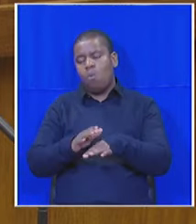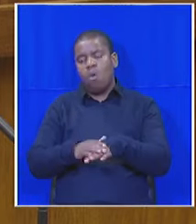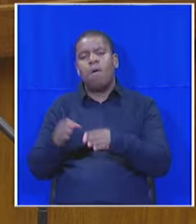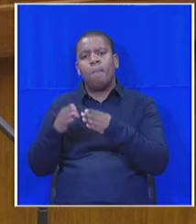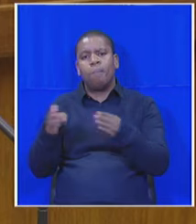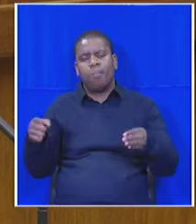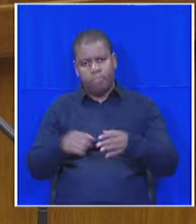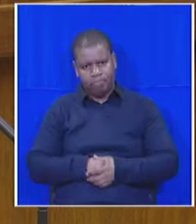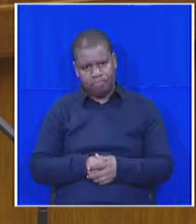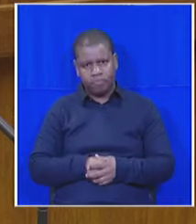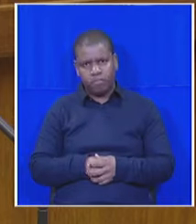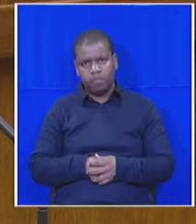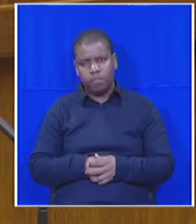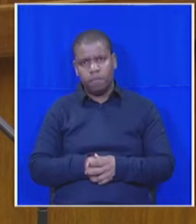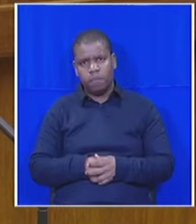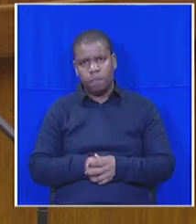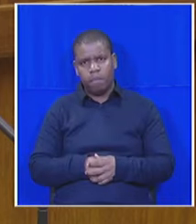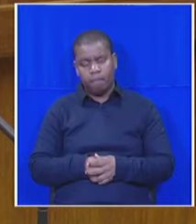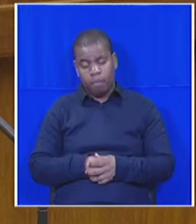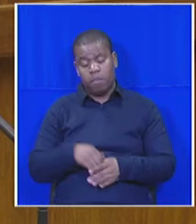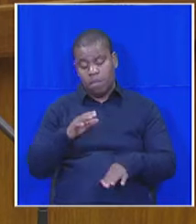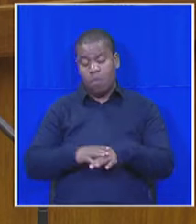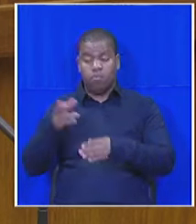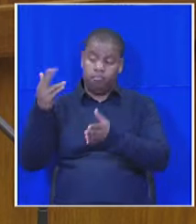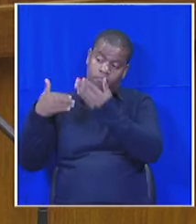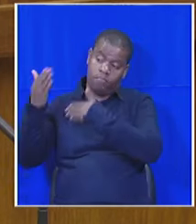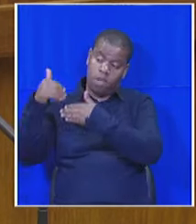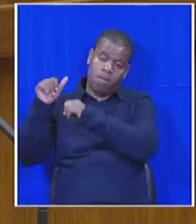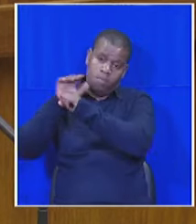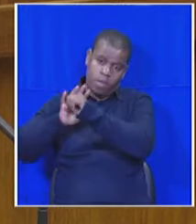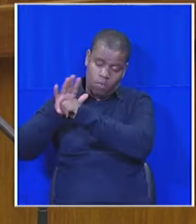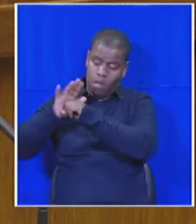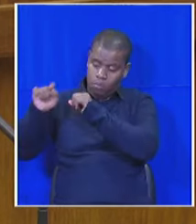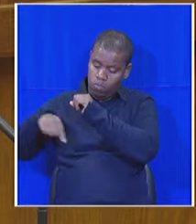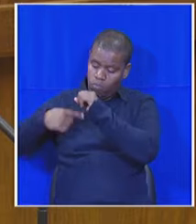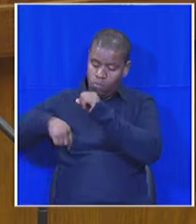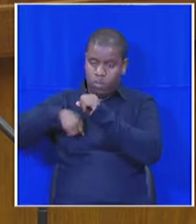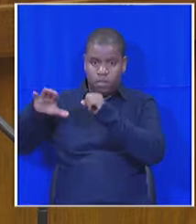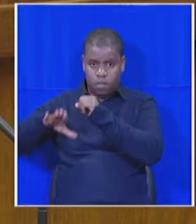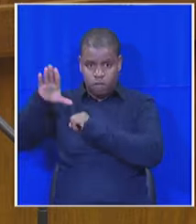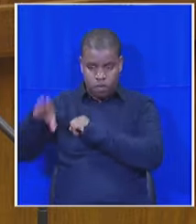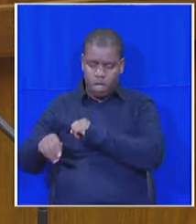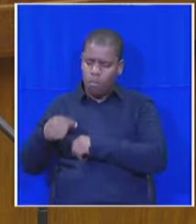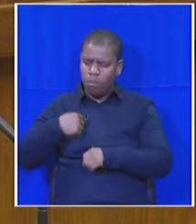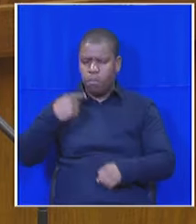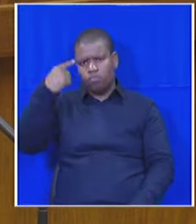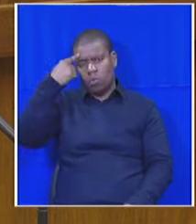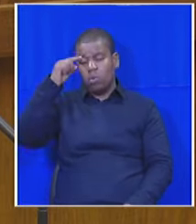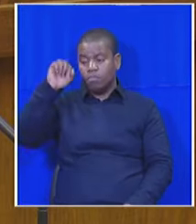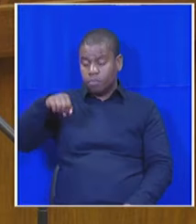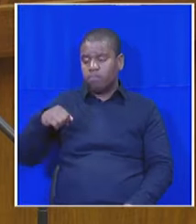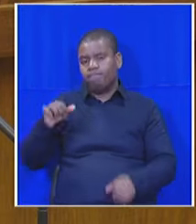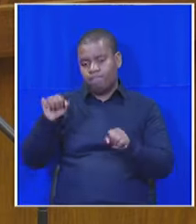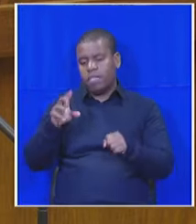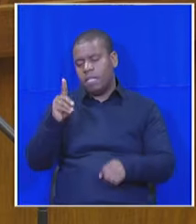administration machinery. Given our historical background as a country, one would have never thought for a moment that